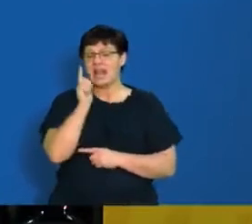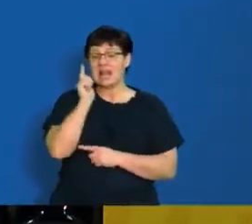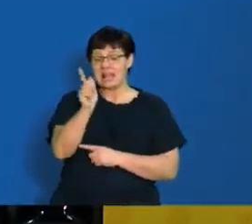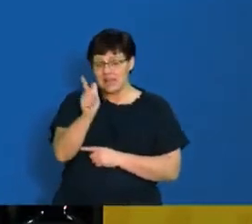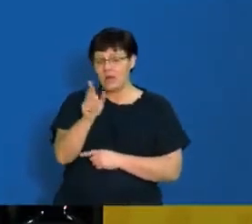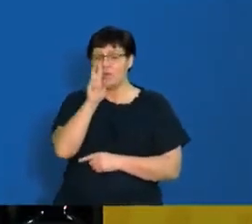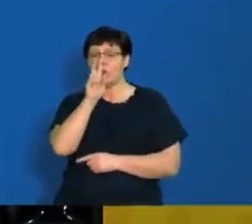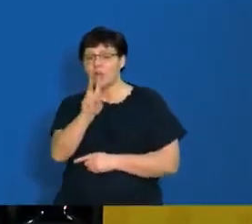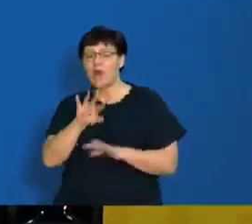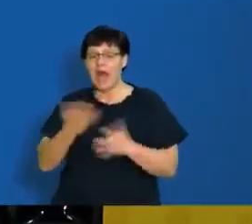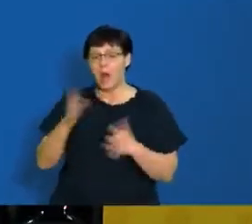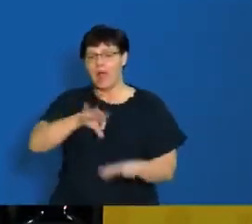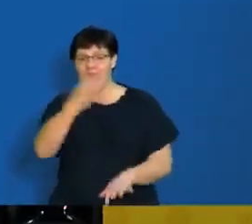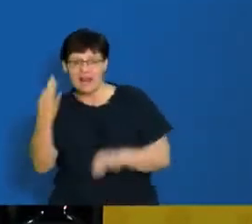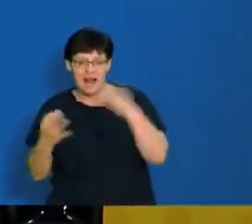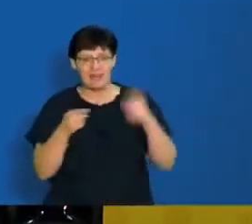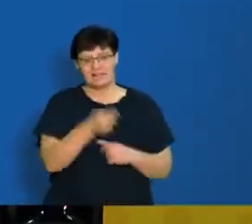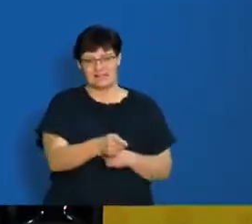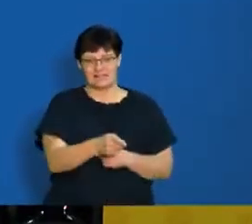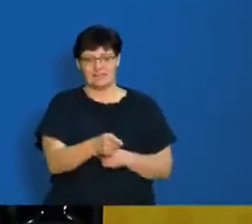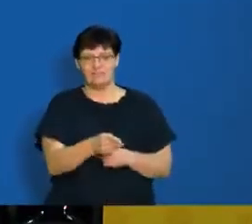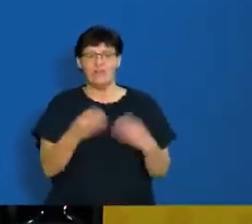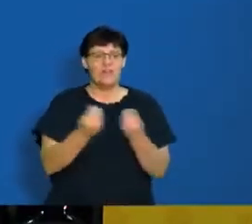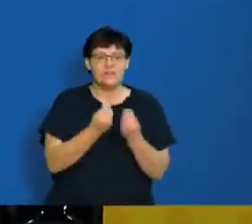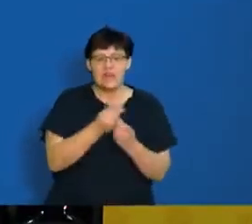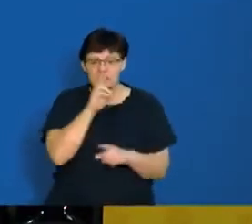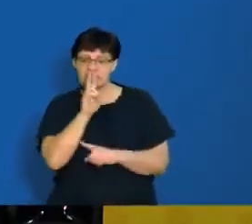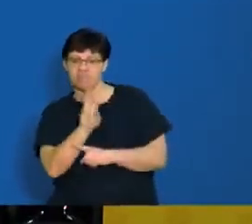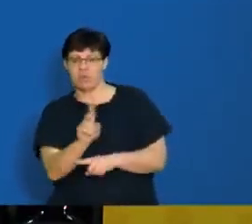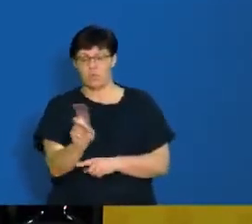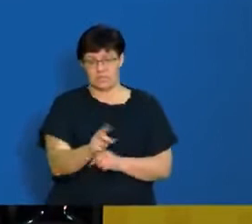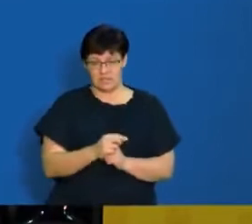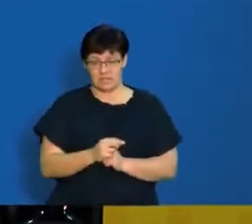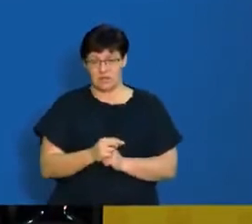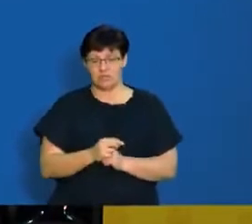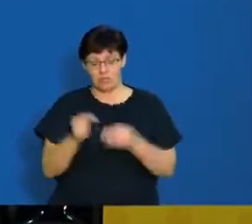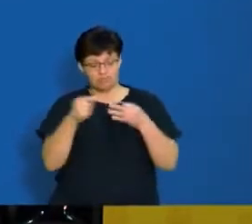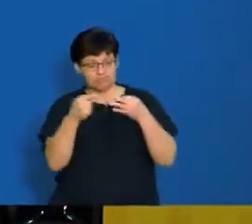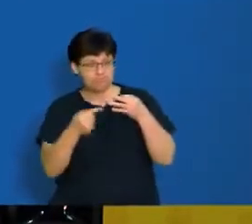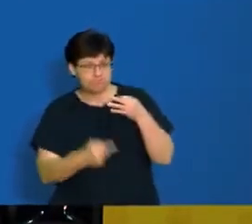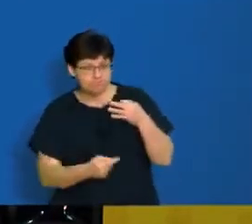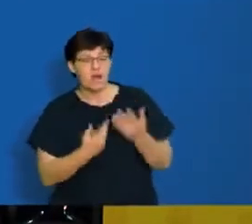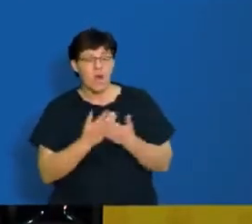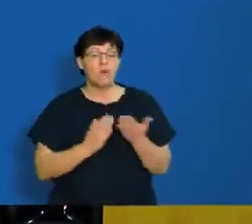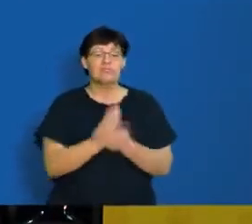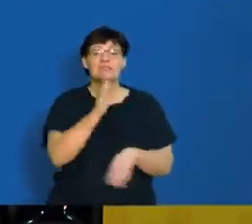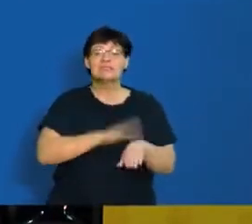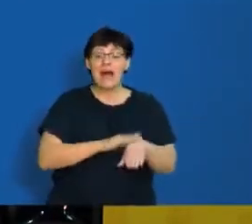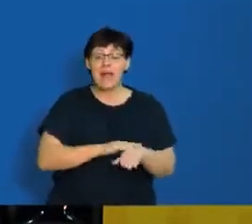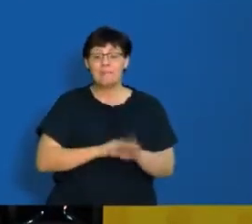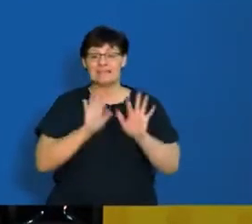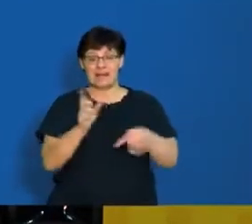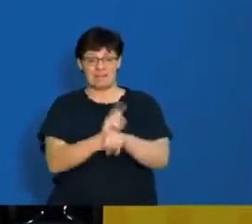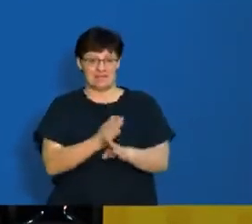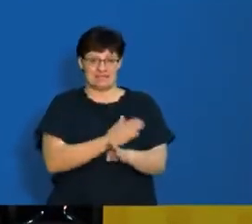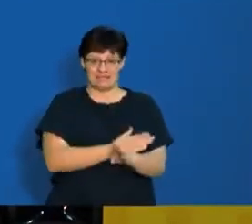to look at how you analyze the sources, what sort of things you look for. So you can do all those things during your reading time. But what